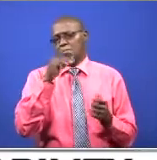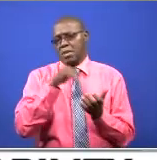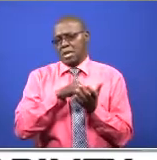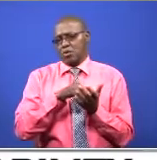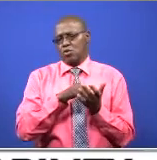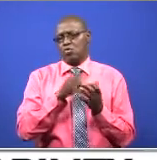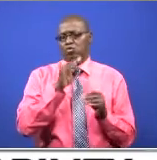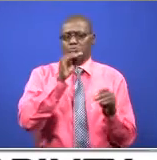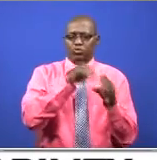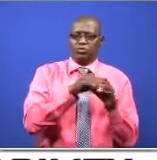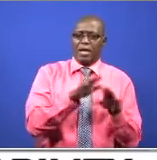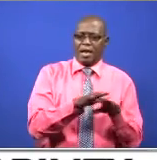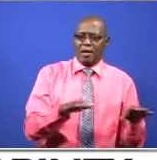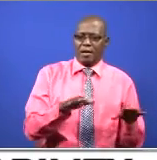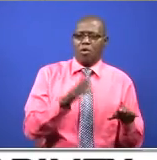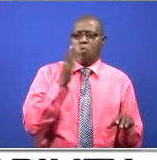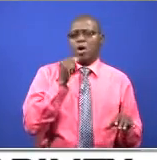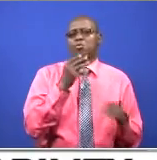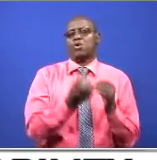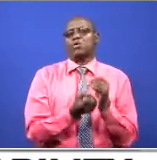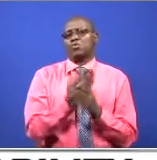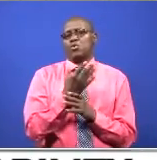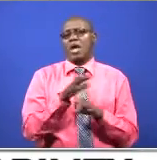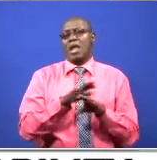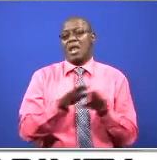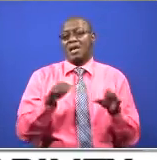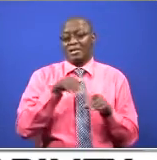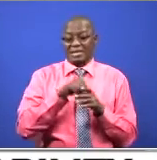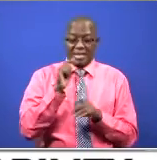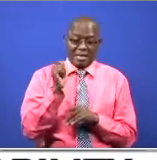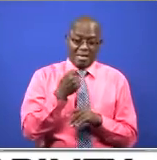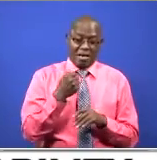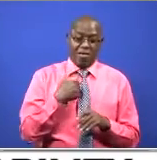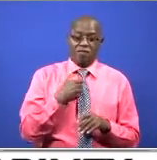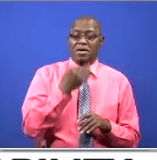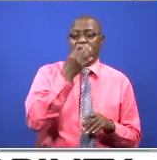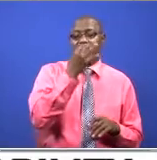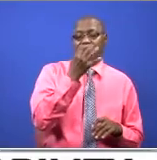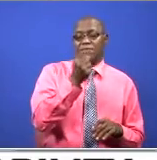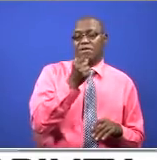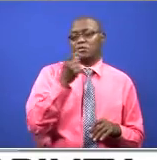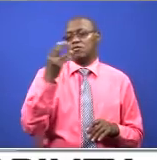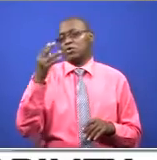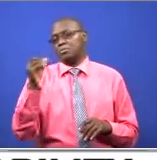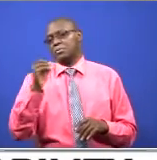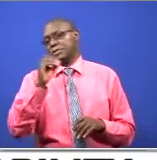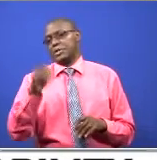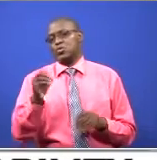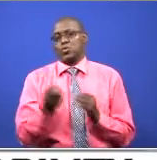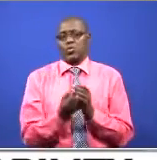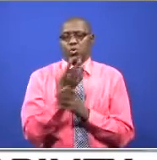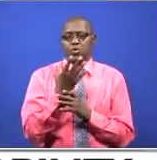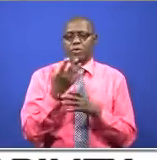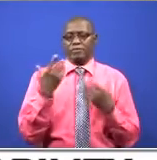put it in land because it's going to grow. Land in Kenya has grown at between 35 to 40%. Call it 30 to